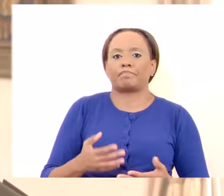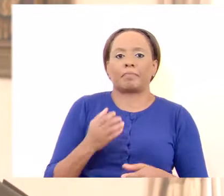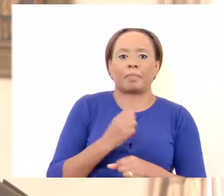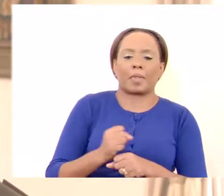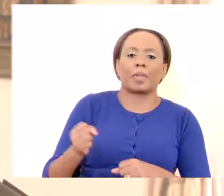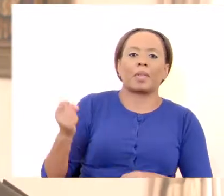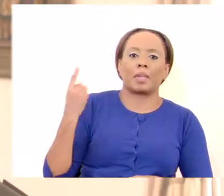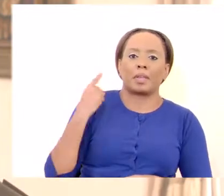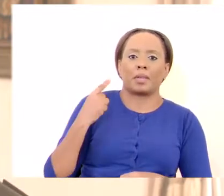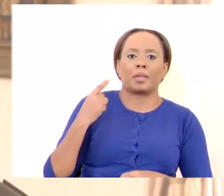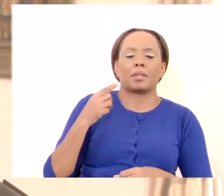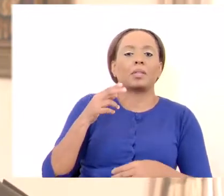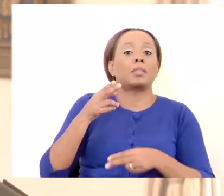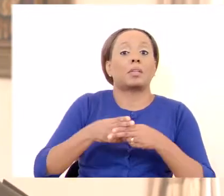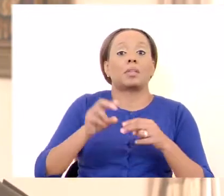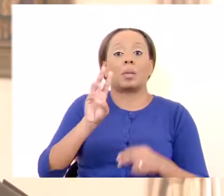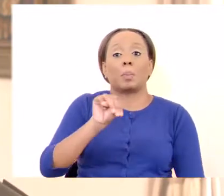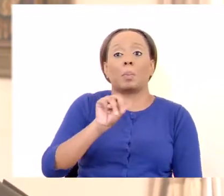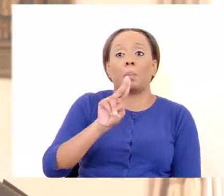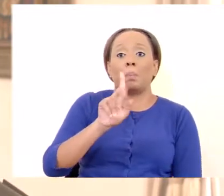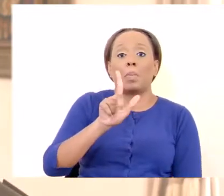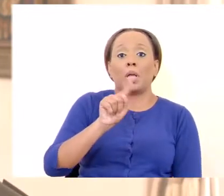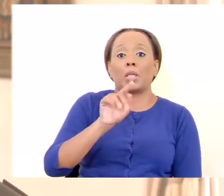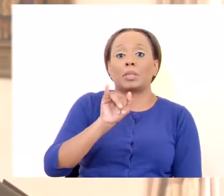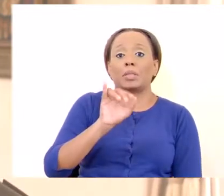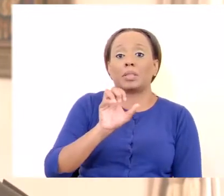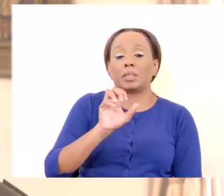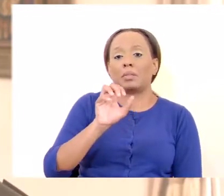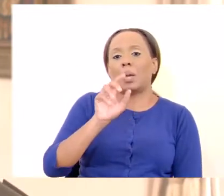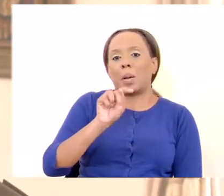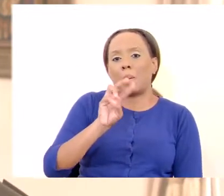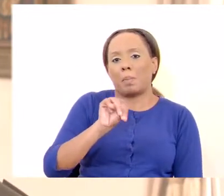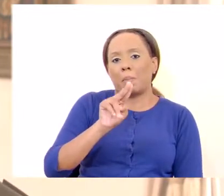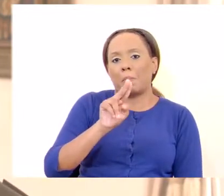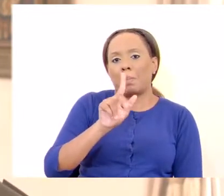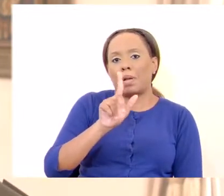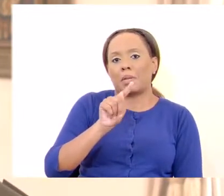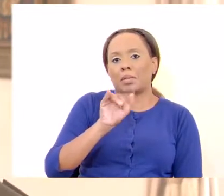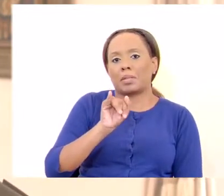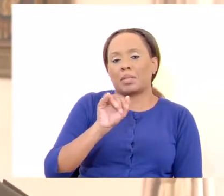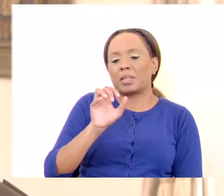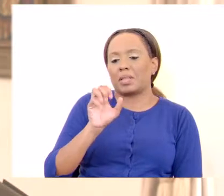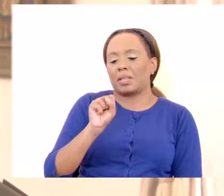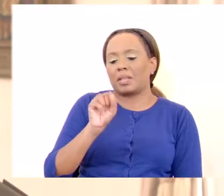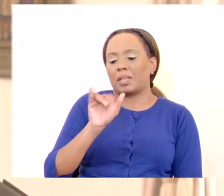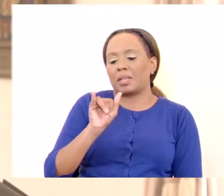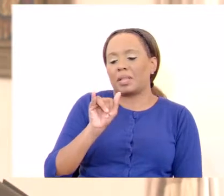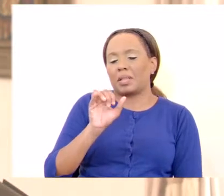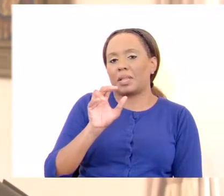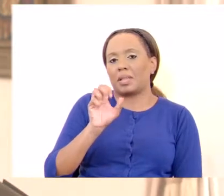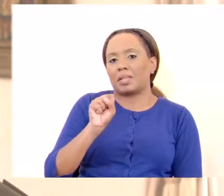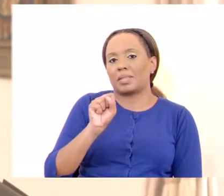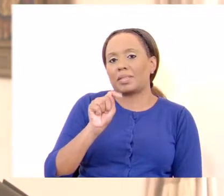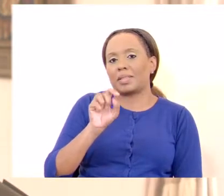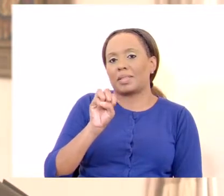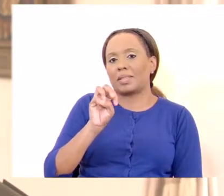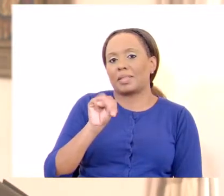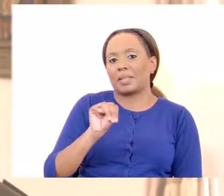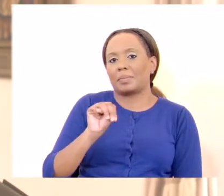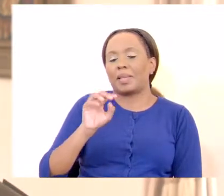called multi-system inflammatory syndrome in children, MISC or